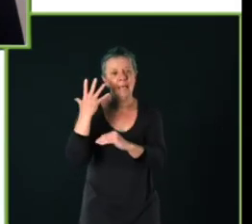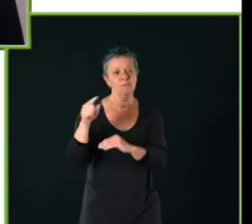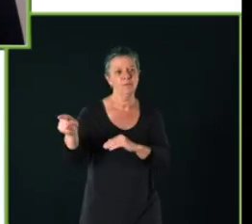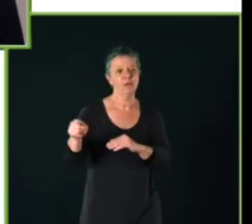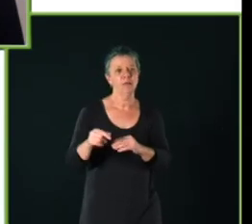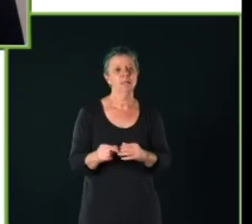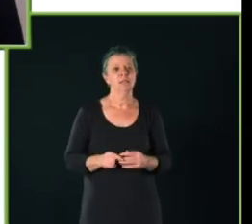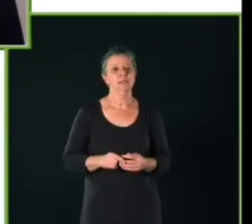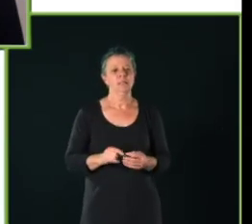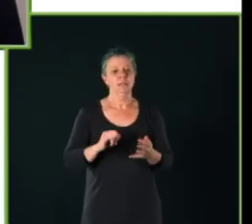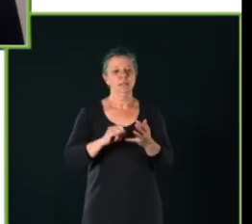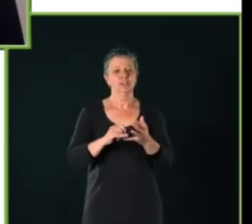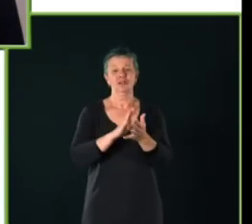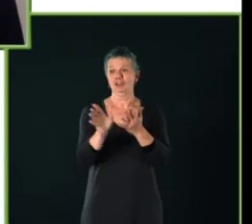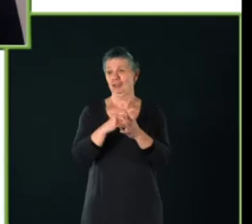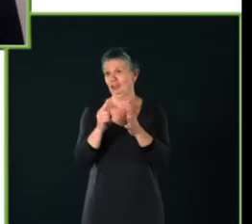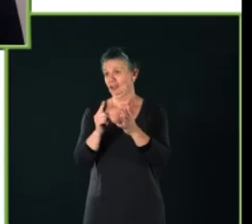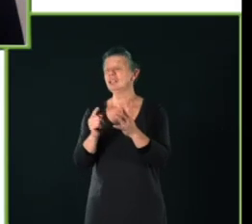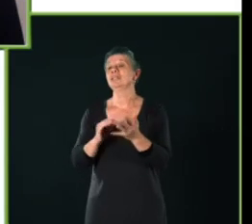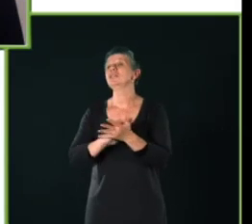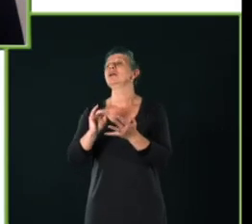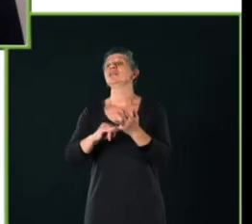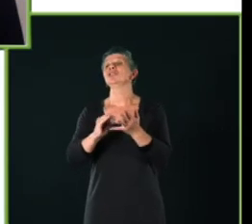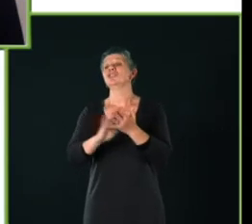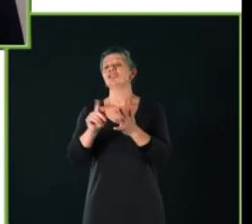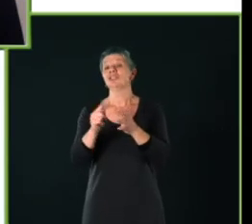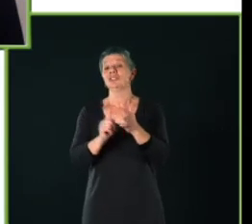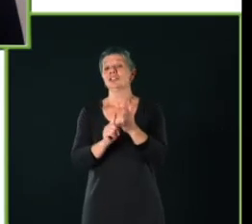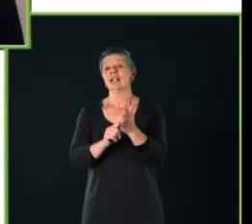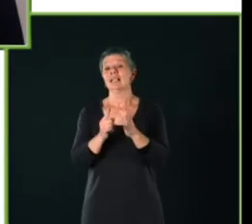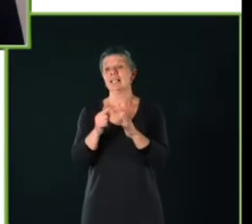Shelley will know these people. So we,